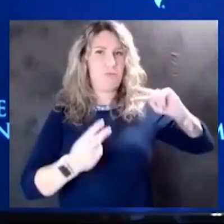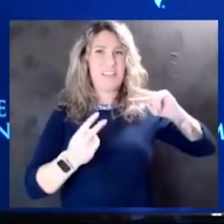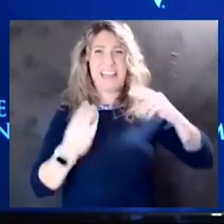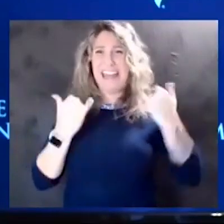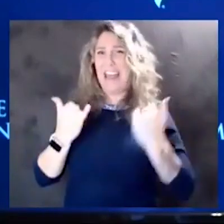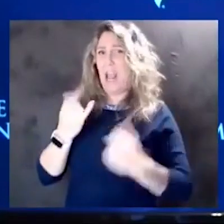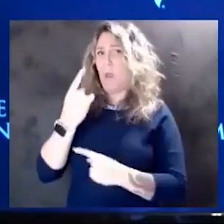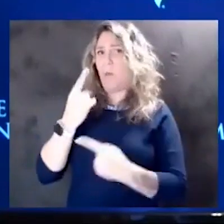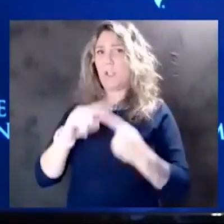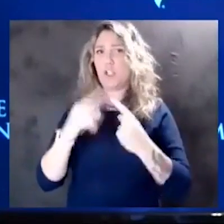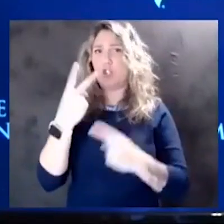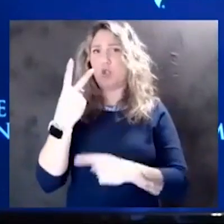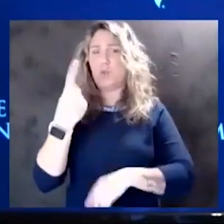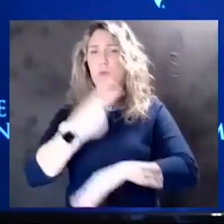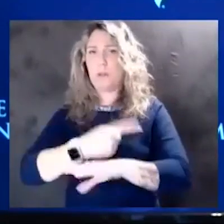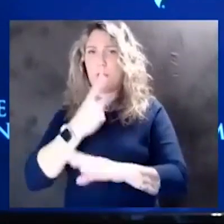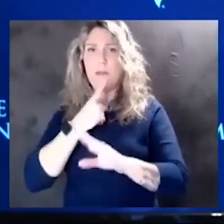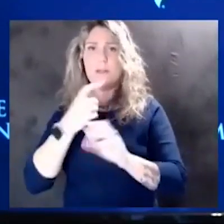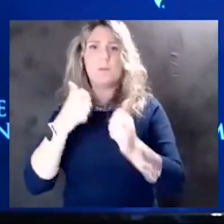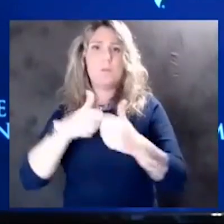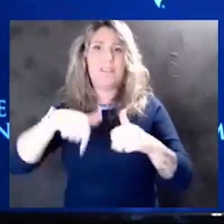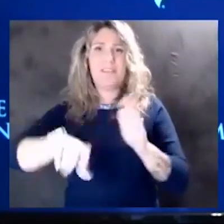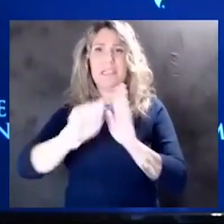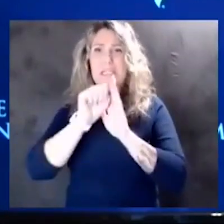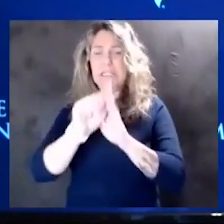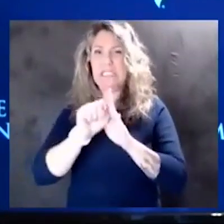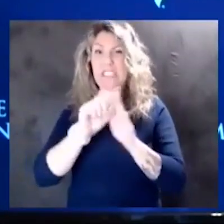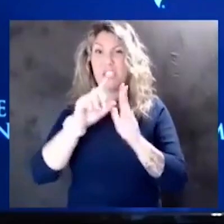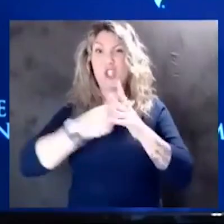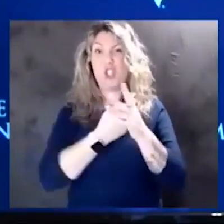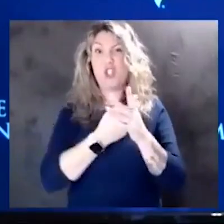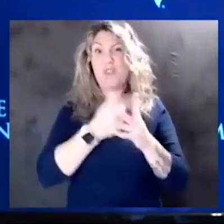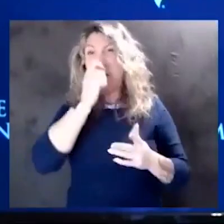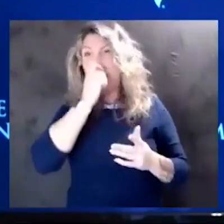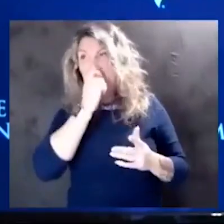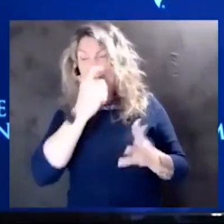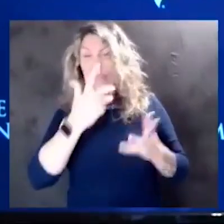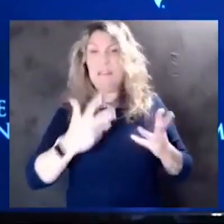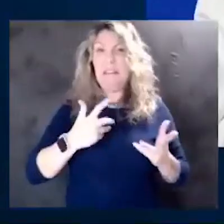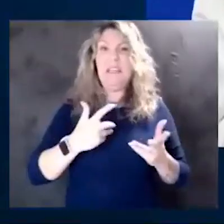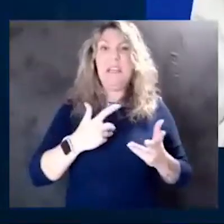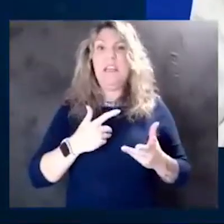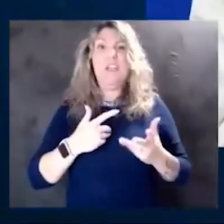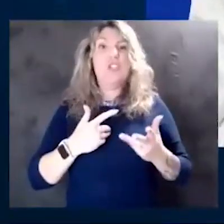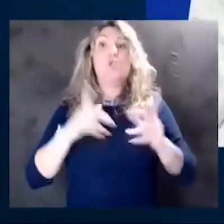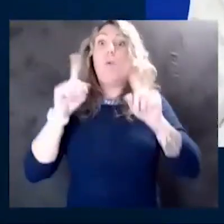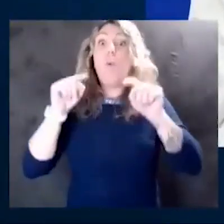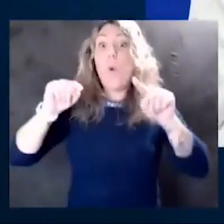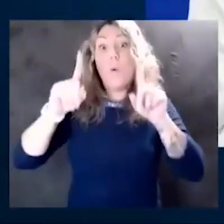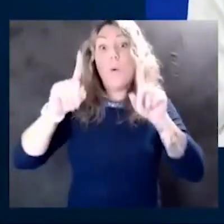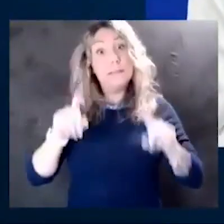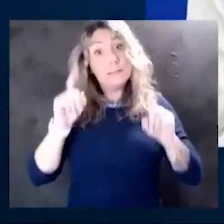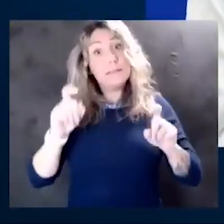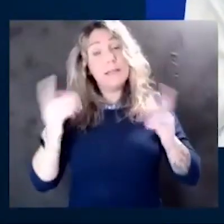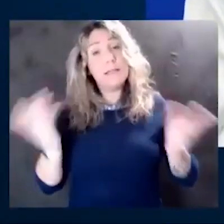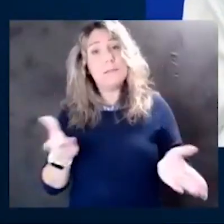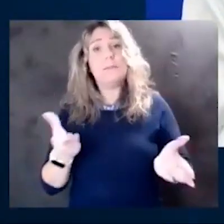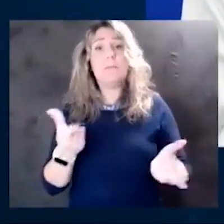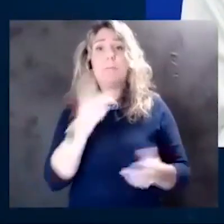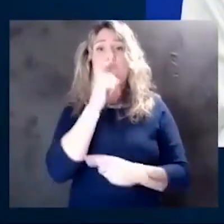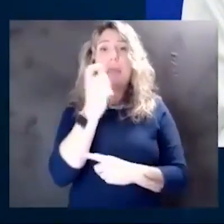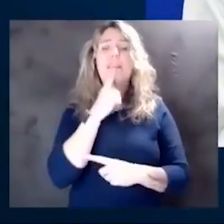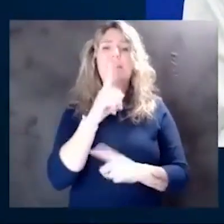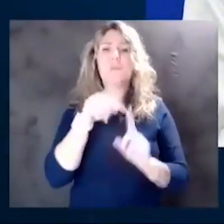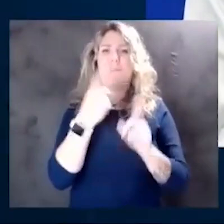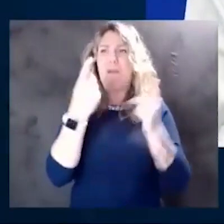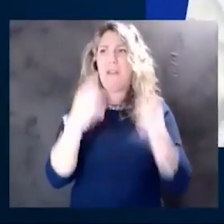So as soon as you start getting some sniffles, it just needs you. Just go get tested. Yeah. Because the onset period, the incubation, I think is shorter